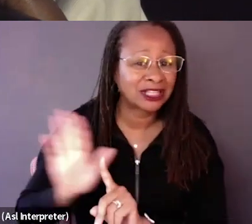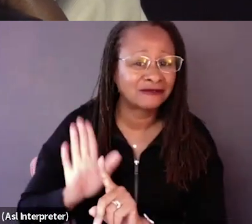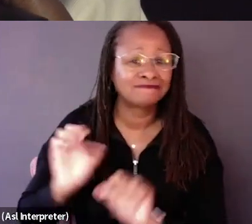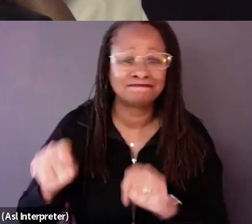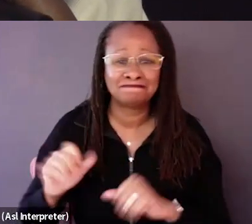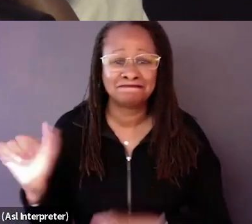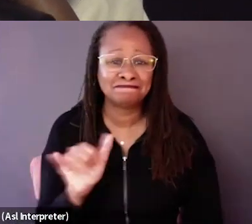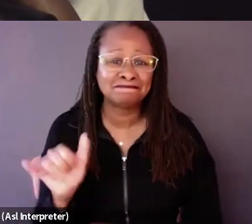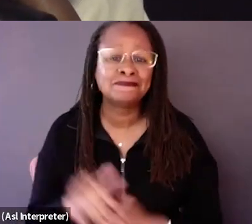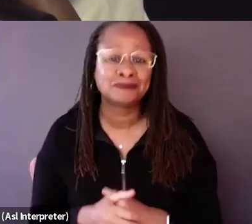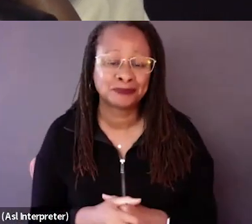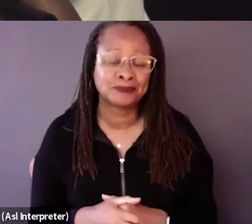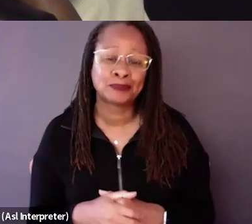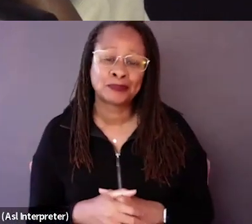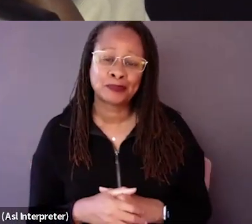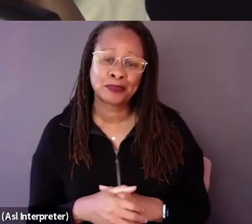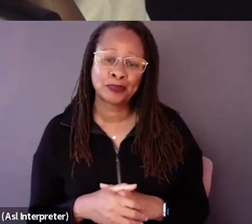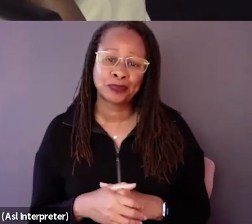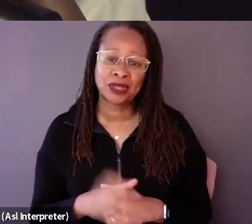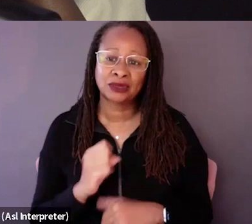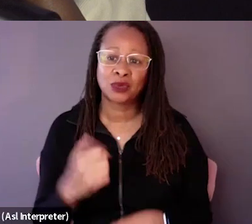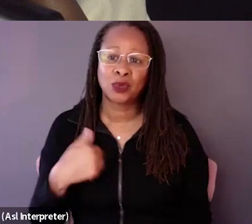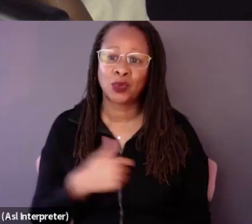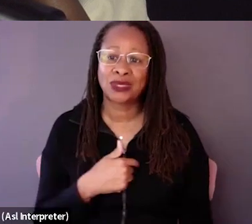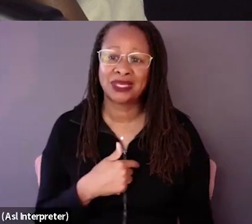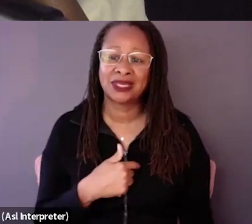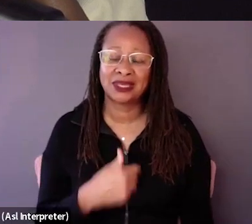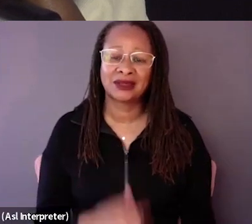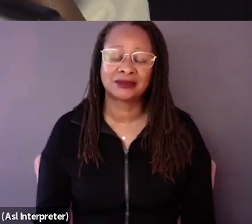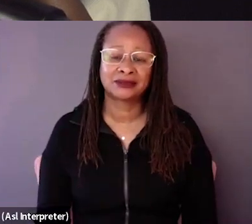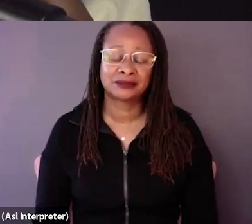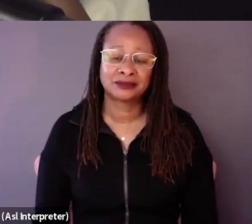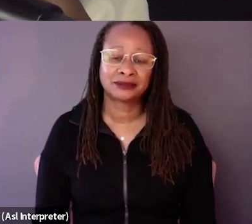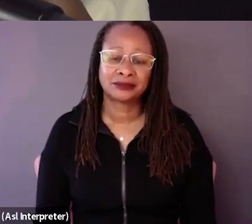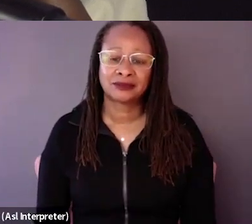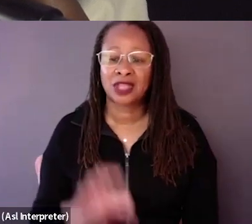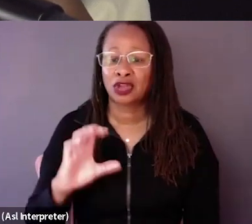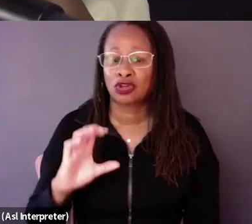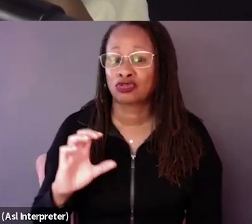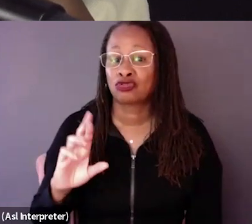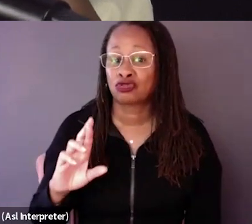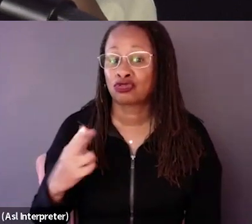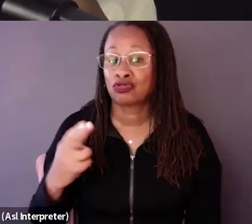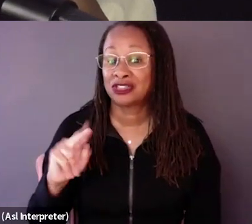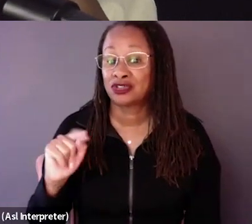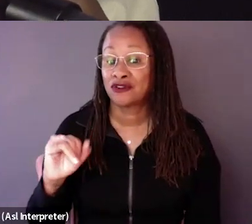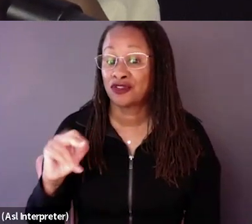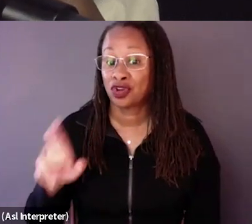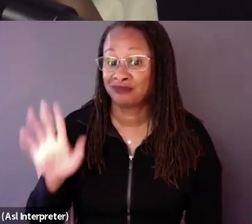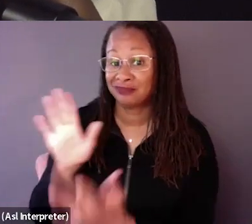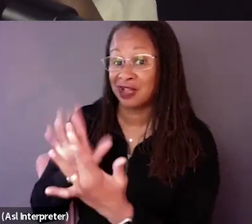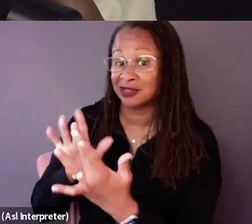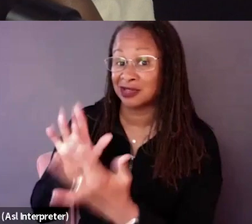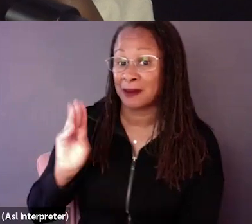could talk a little bit about how you negotiated that kind of access with Bobby and his family. Like,